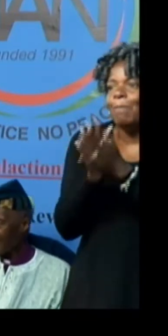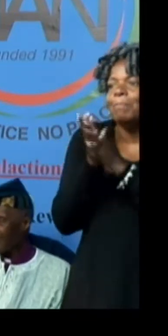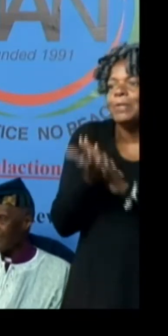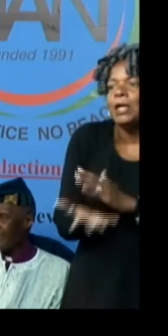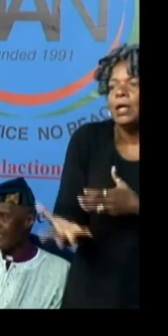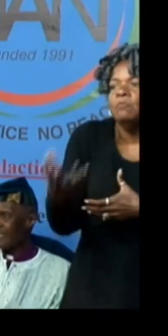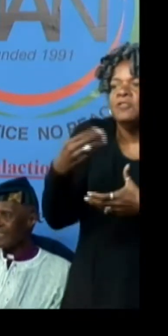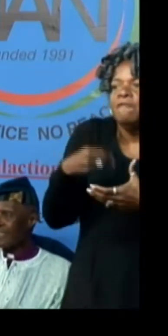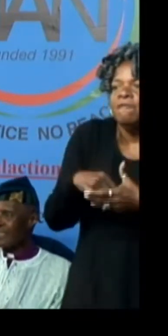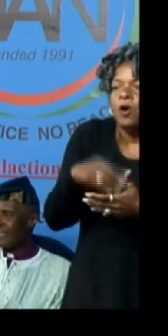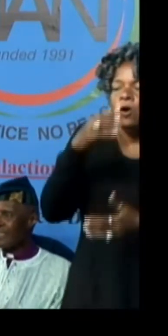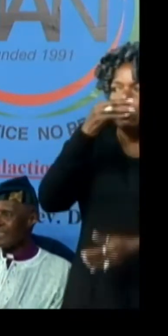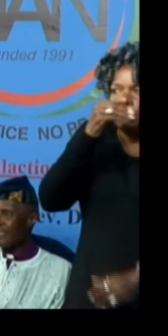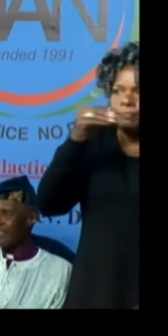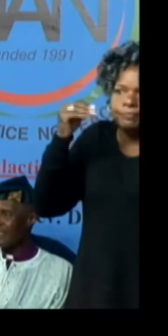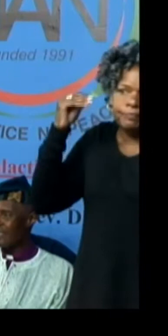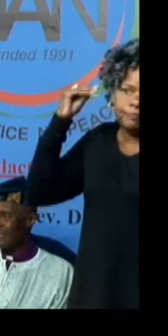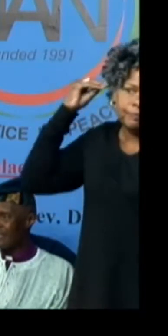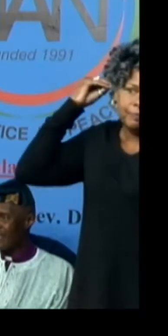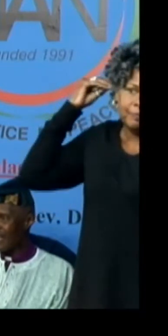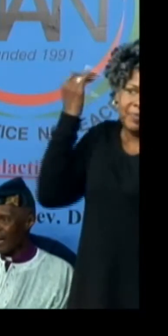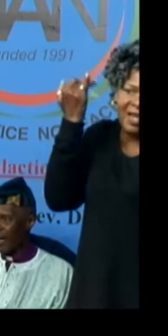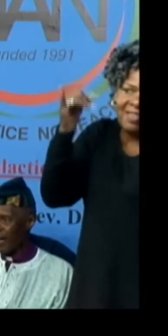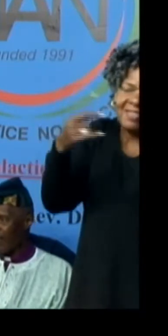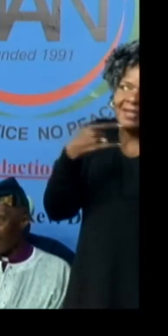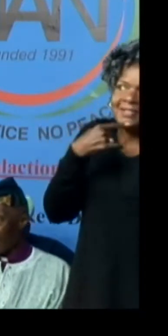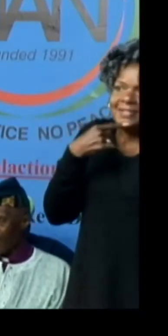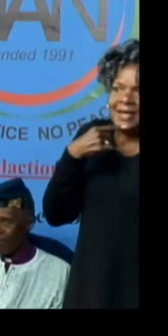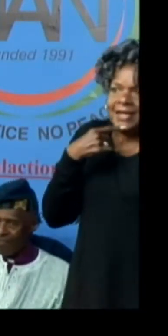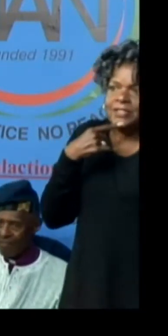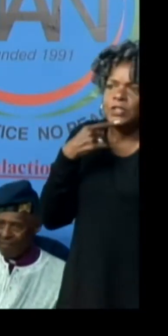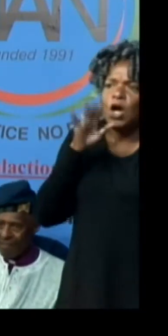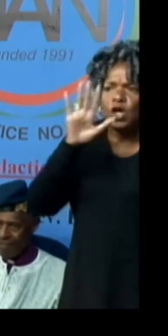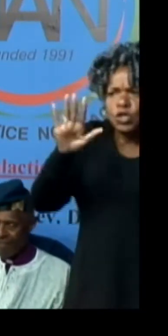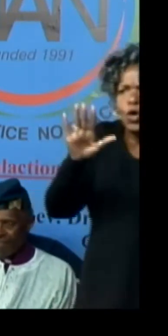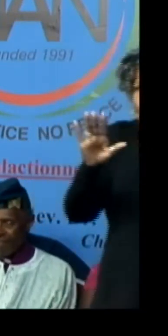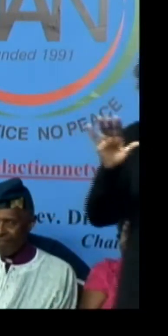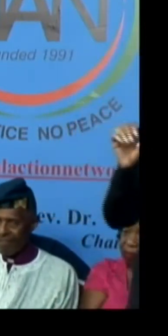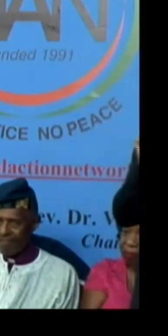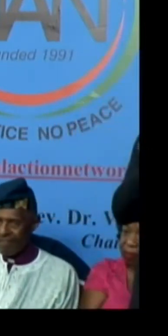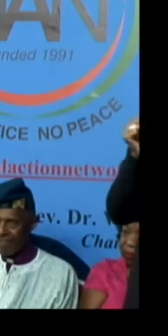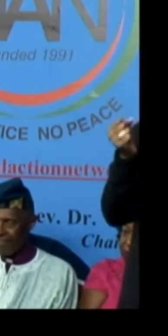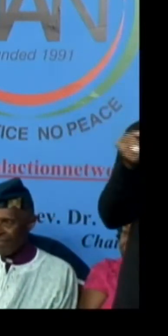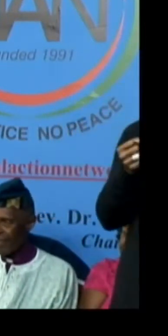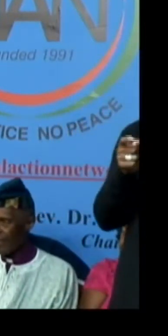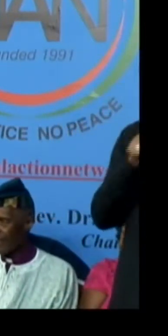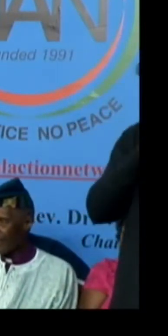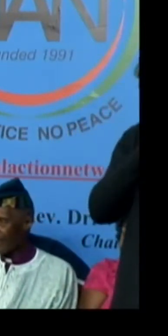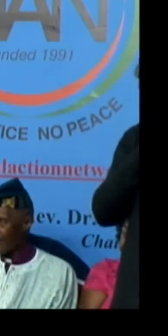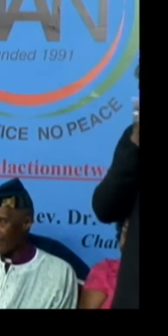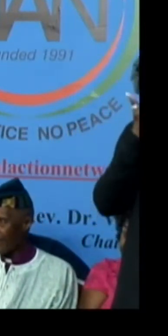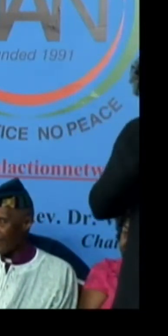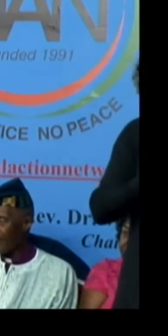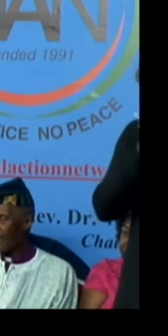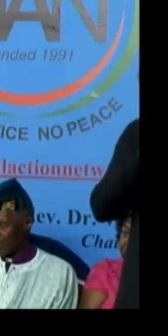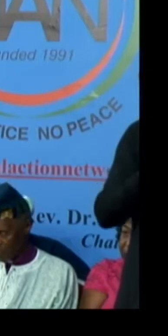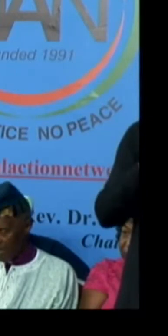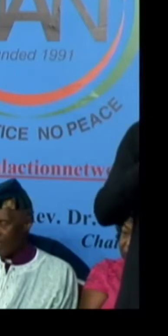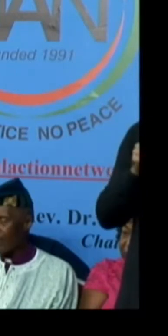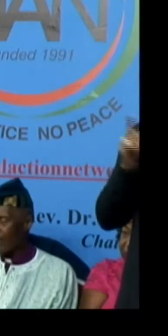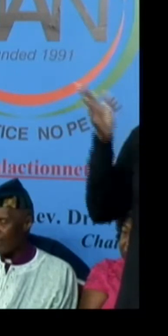you above your circumstances. You first need to know your circumstance, acknowledge